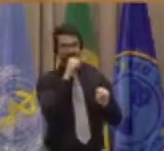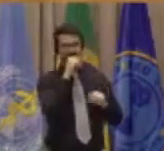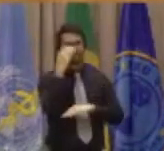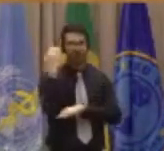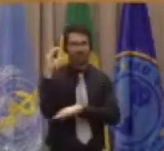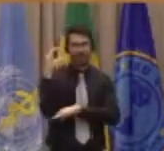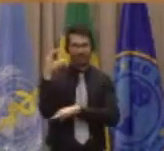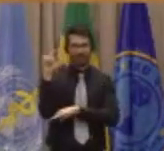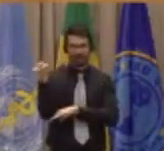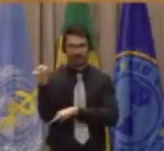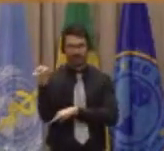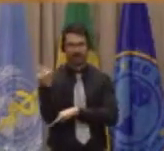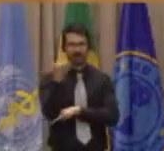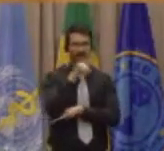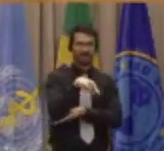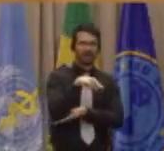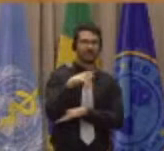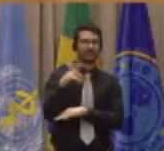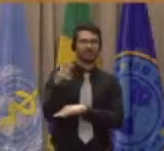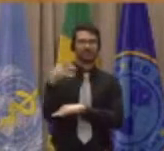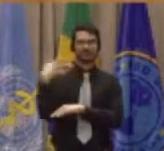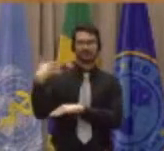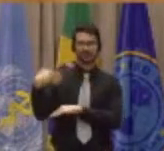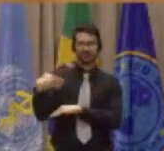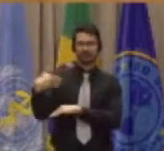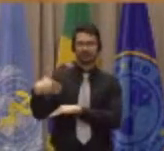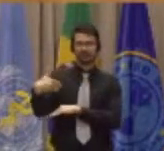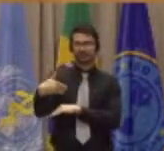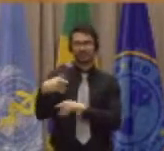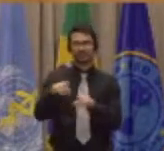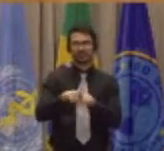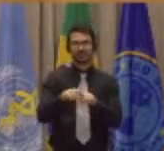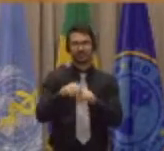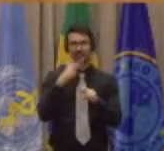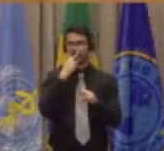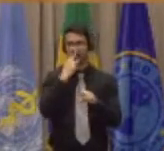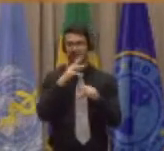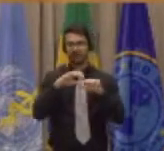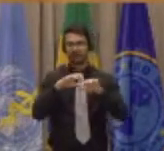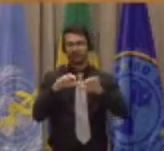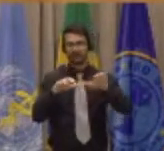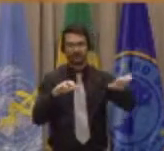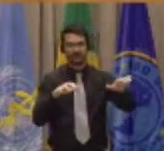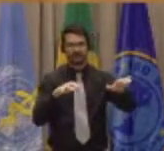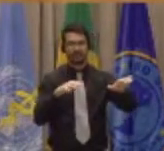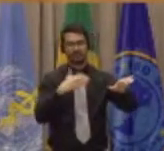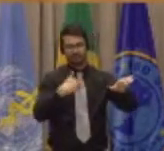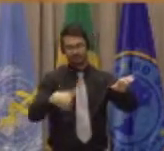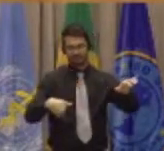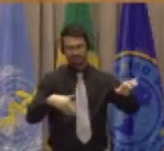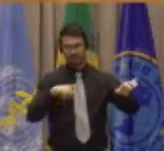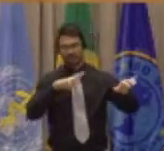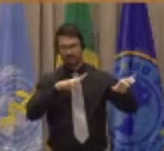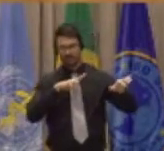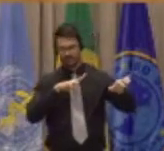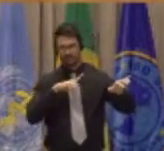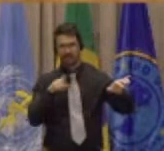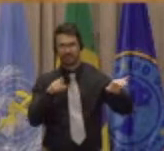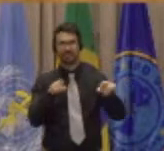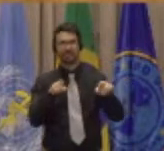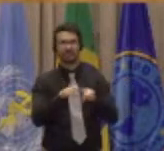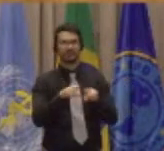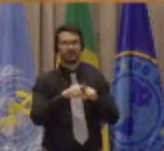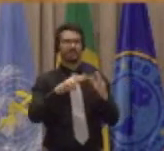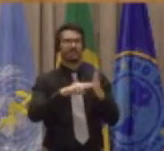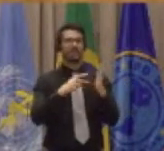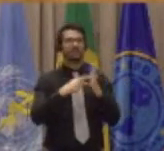because the health system in Colombia is very crowded, and we have a conflict